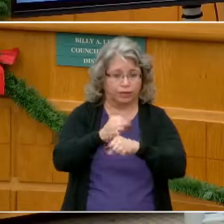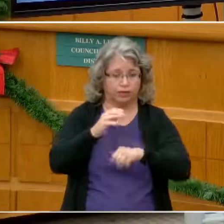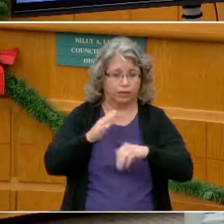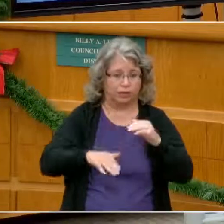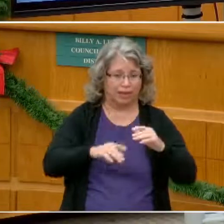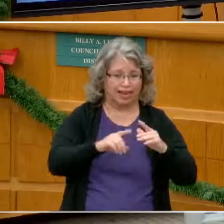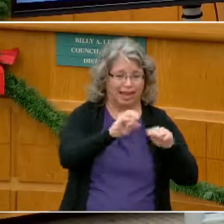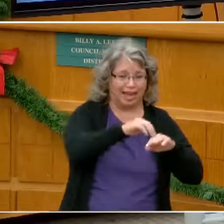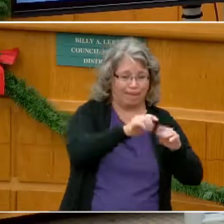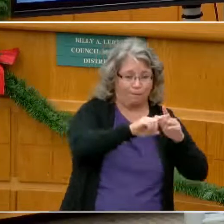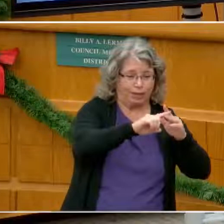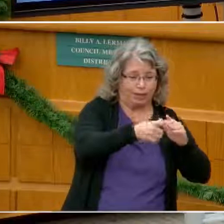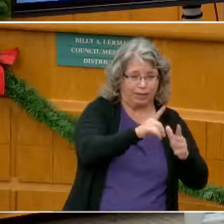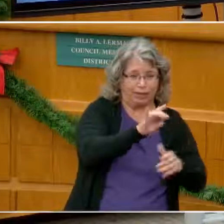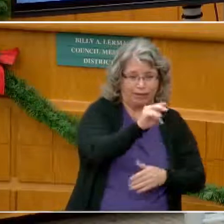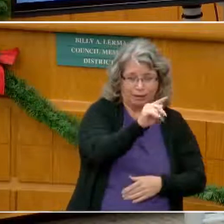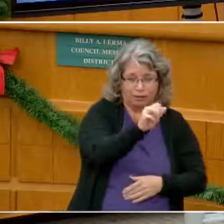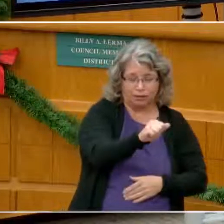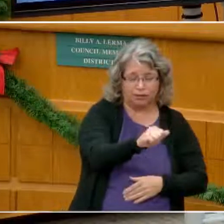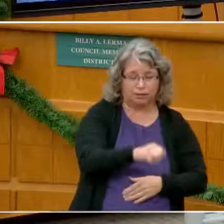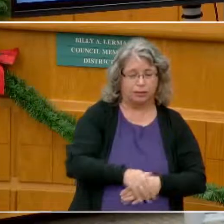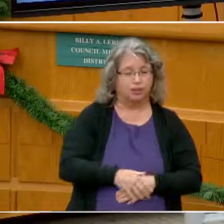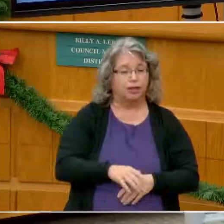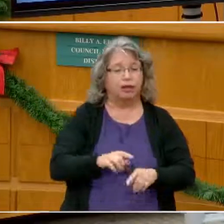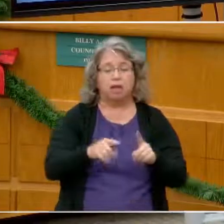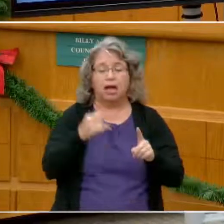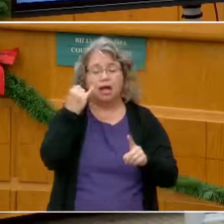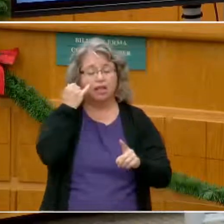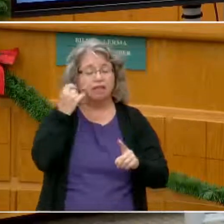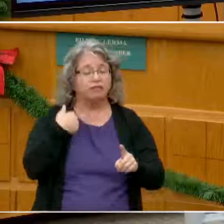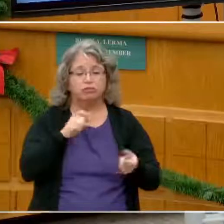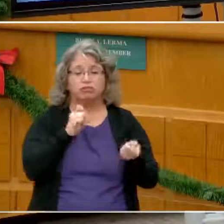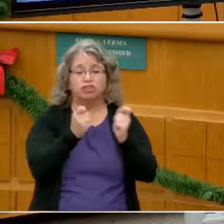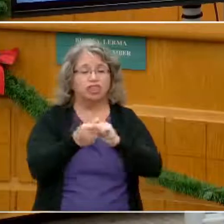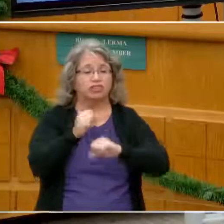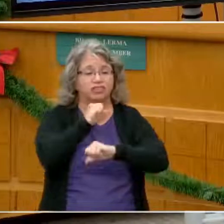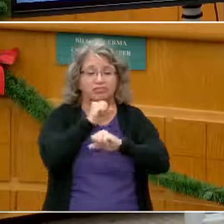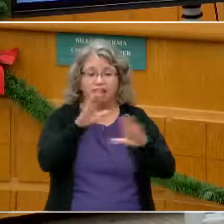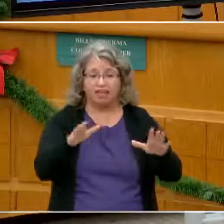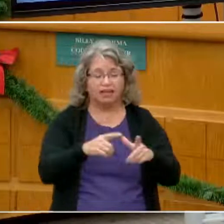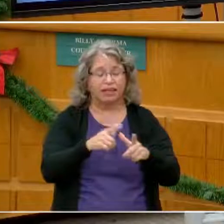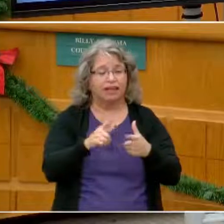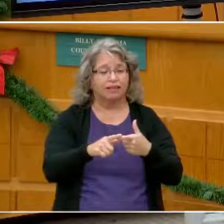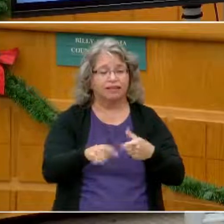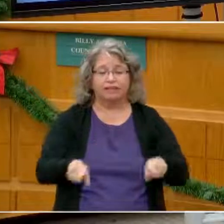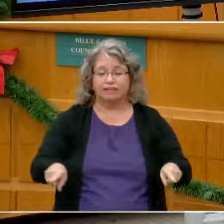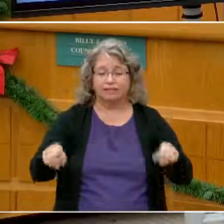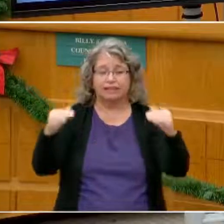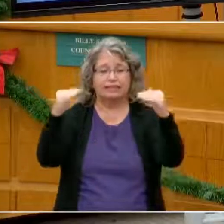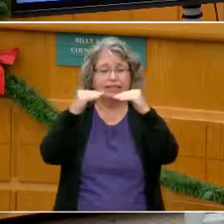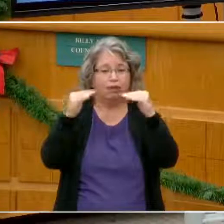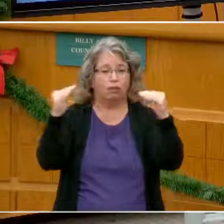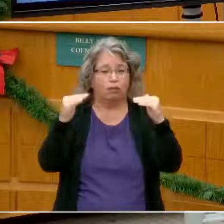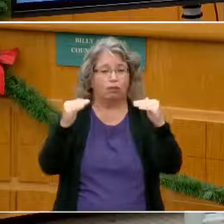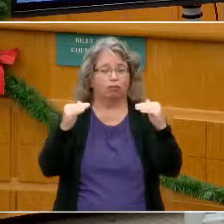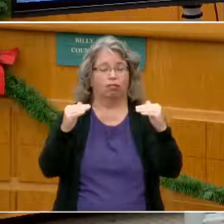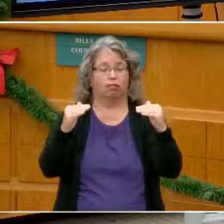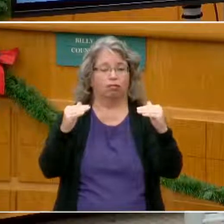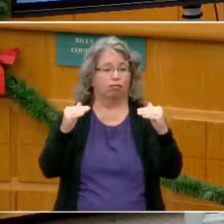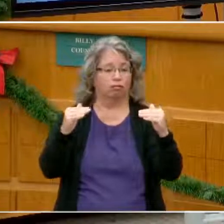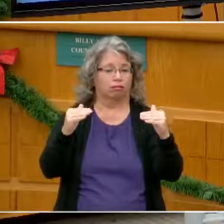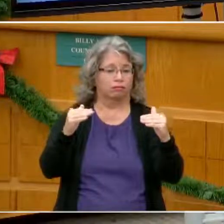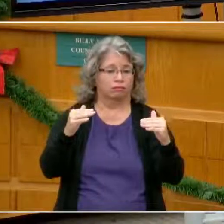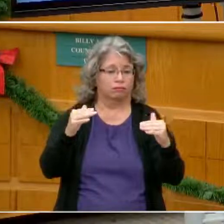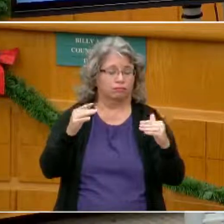you're actually just as or more susceptible to Omicron because your vaccination fades through time. And that's